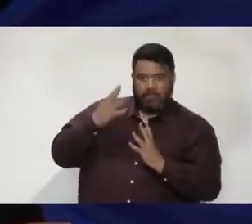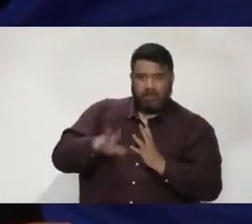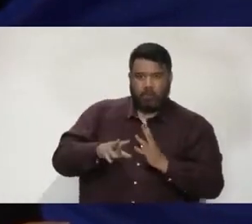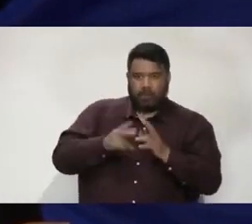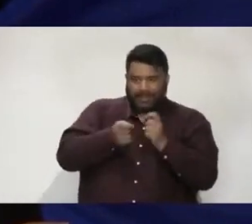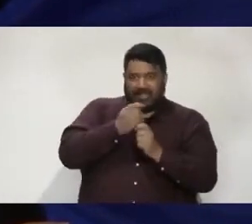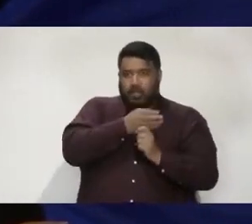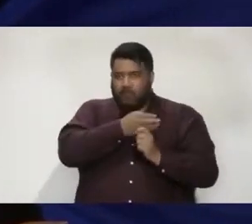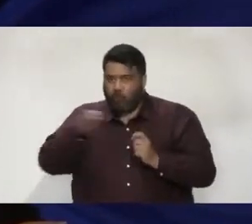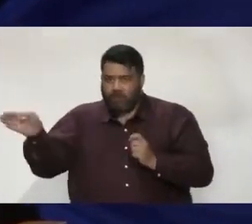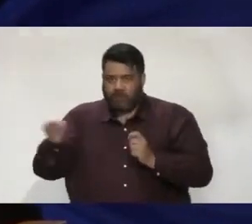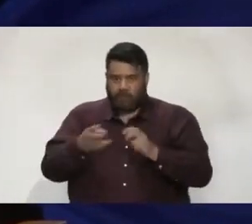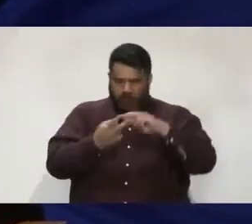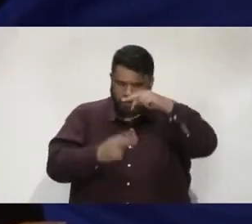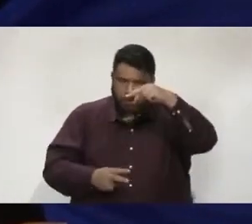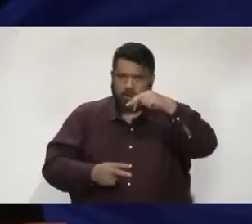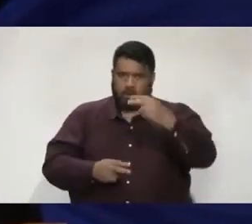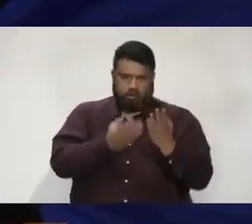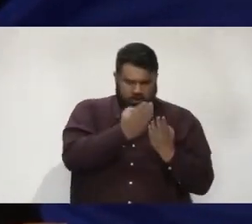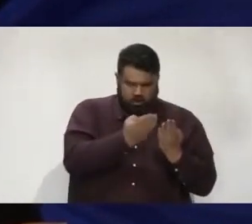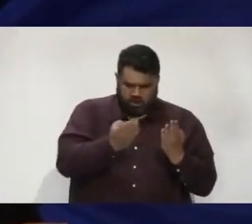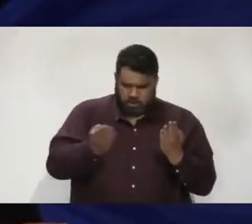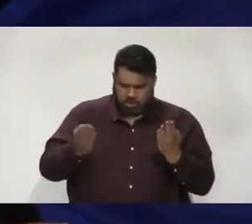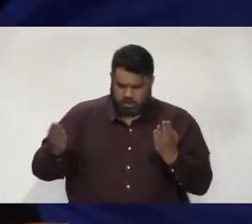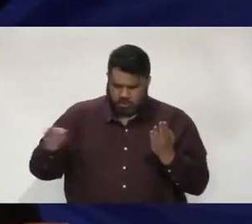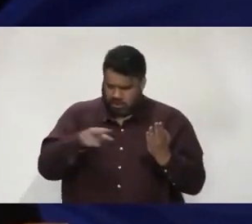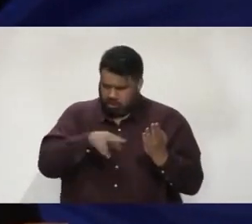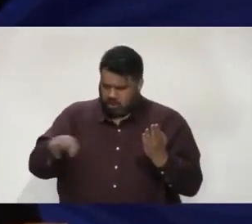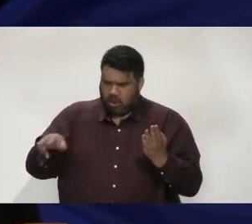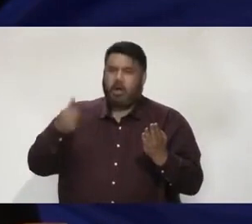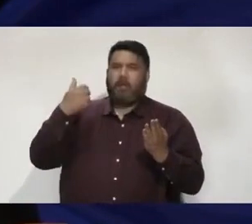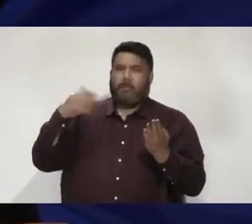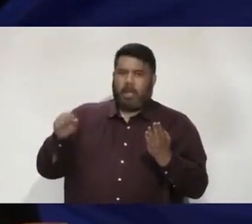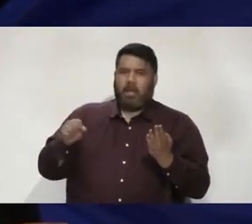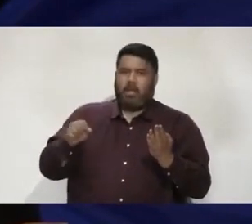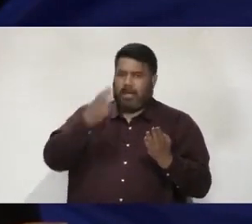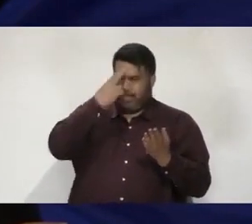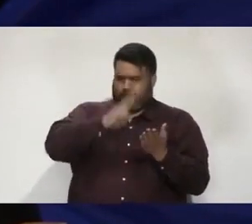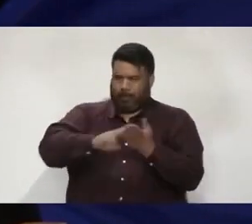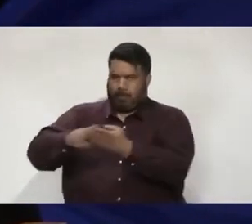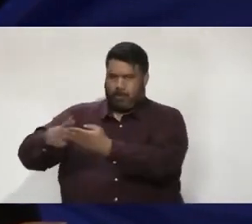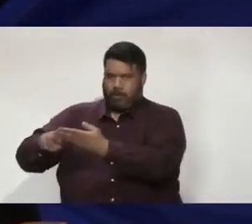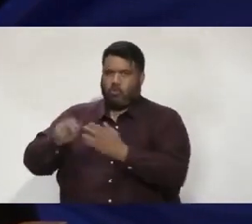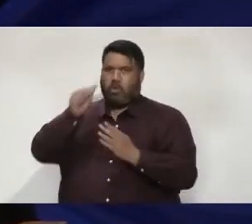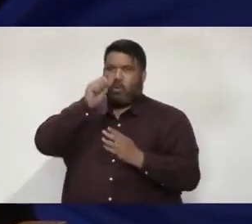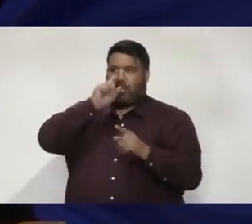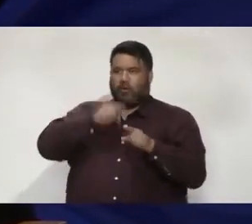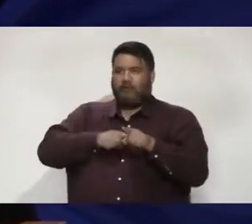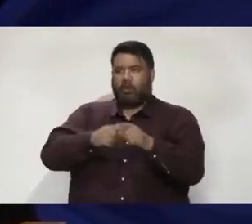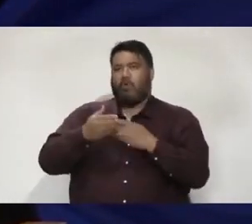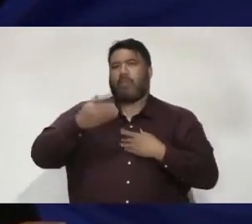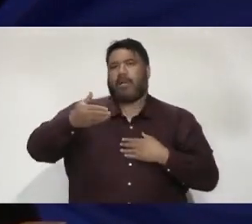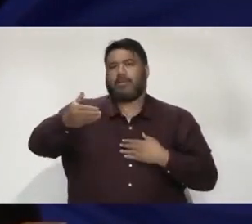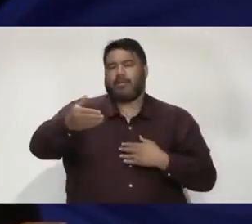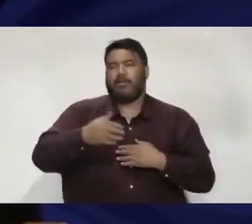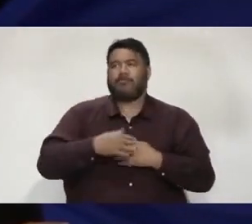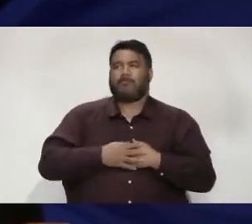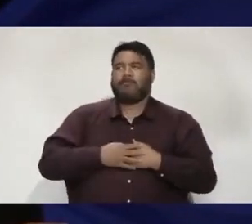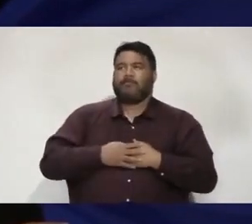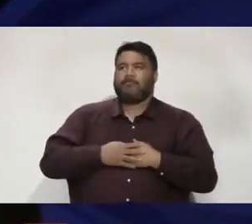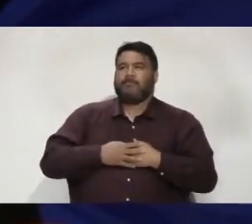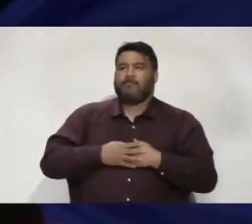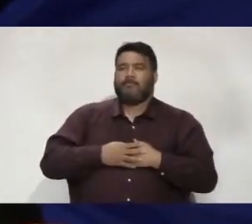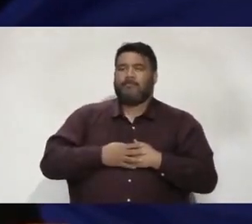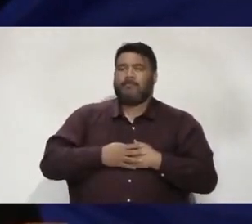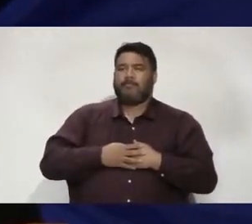sequencing on those. And if we hadn't, could go back to those samples and do genomic sequencing on them as well. None really